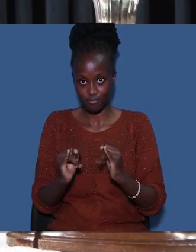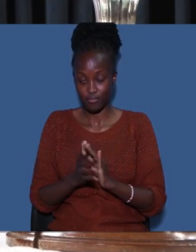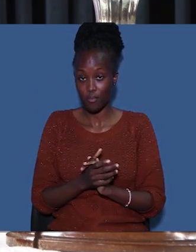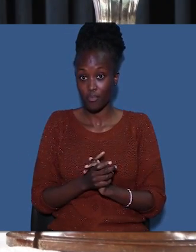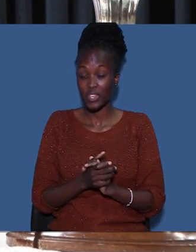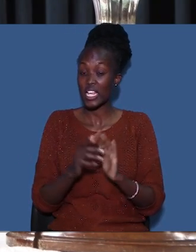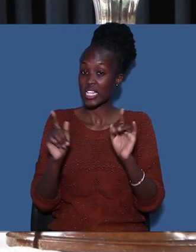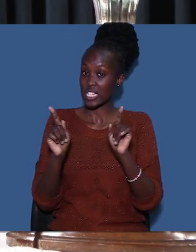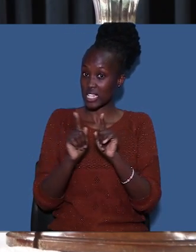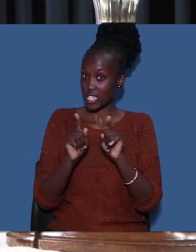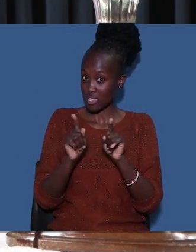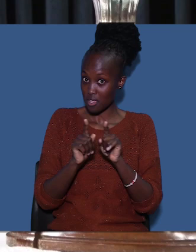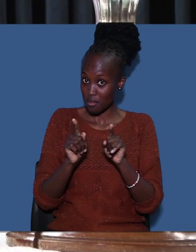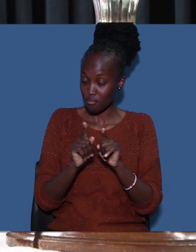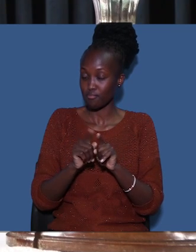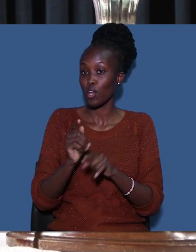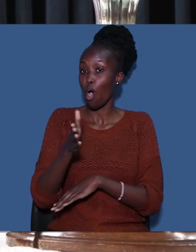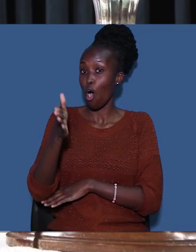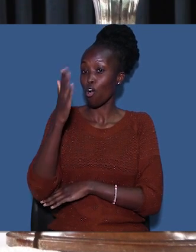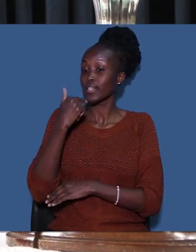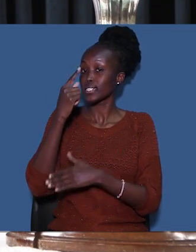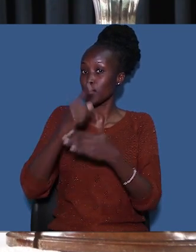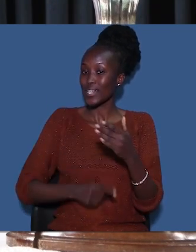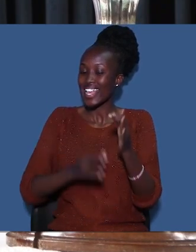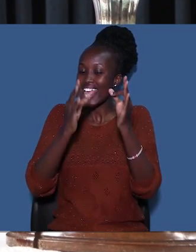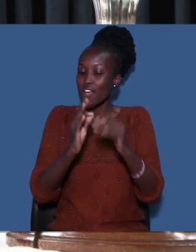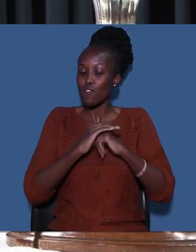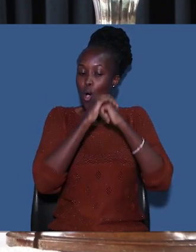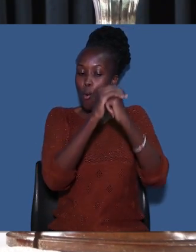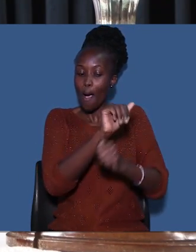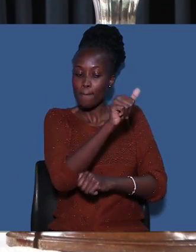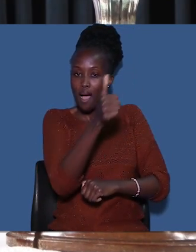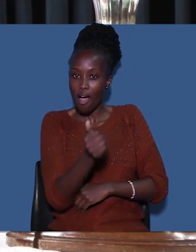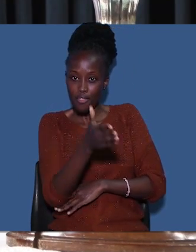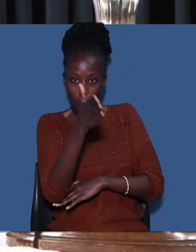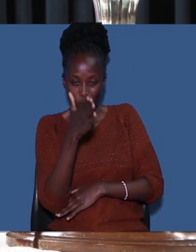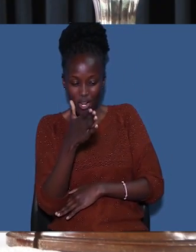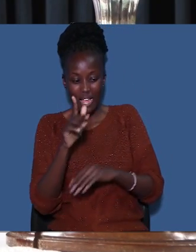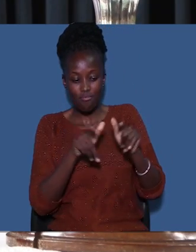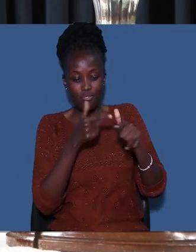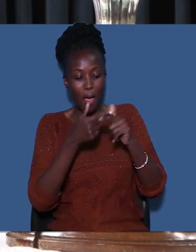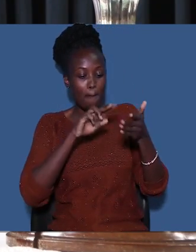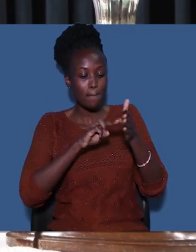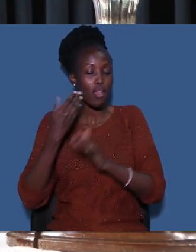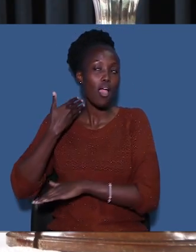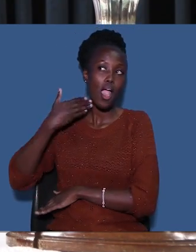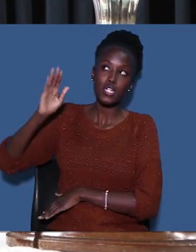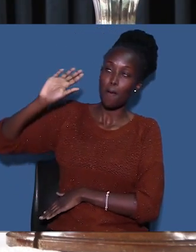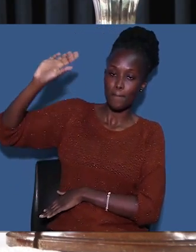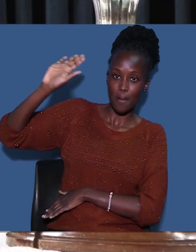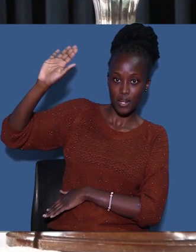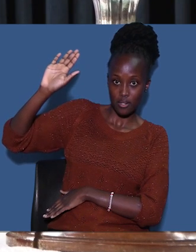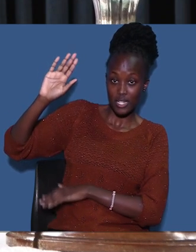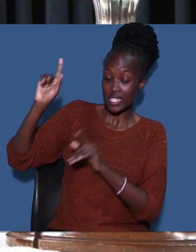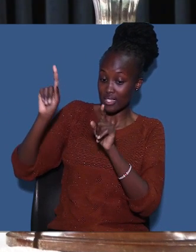who serve other gods as a people who hate him, and those who put him first in all in their lives as those who